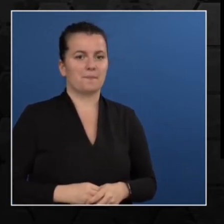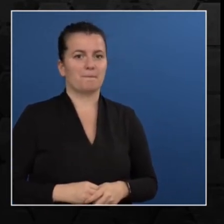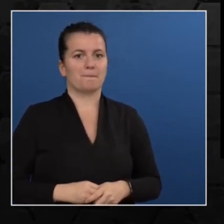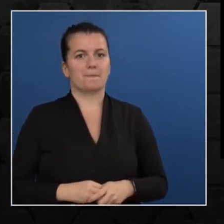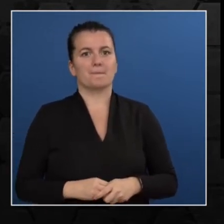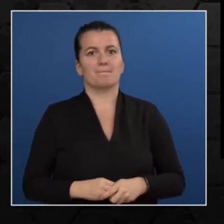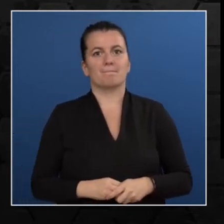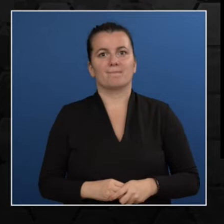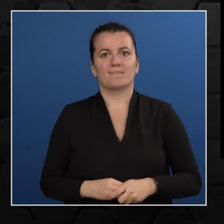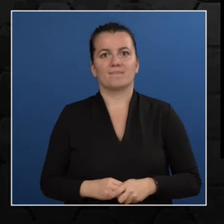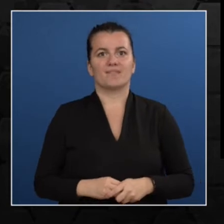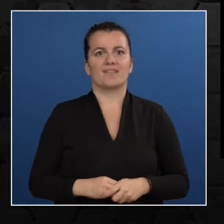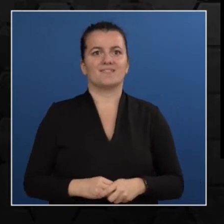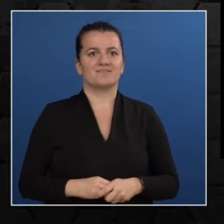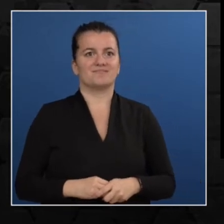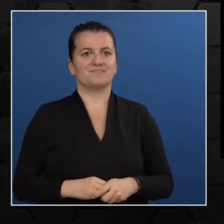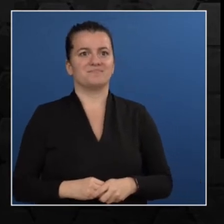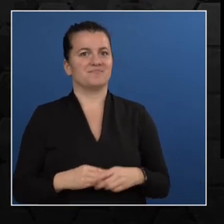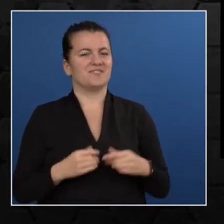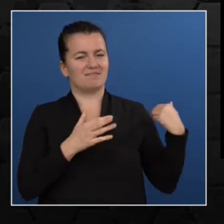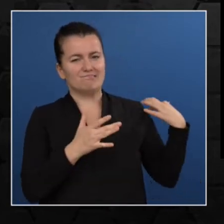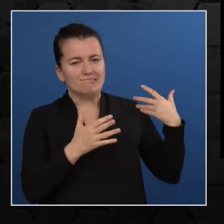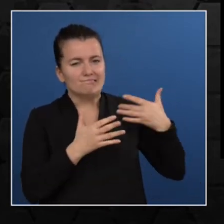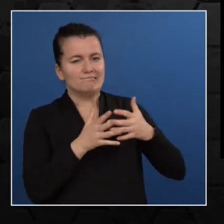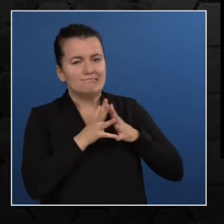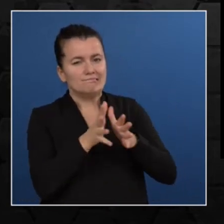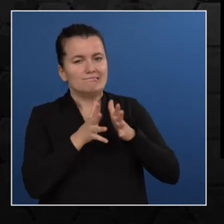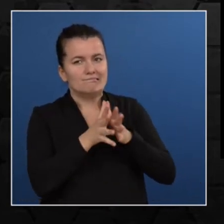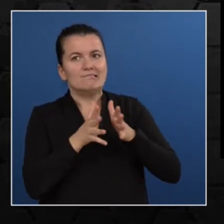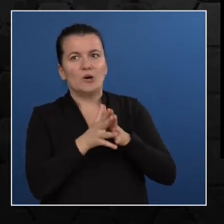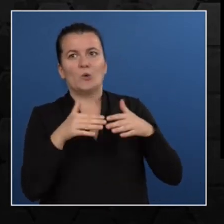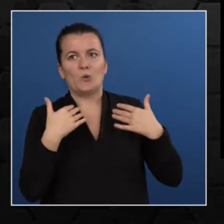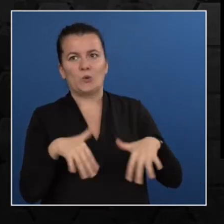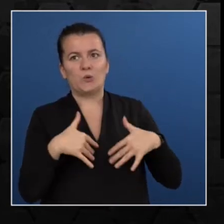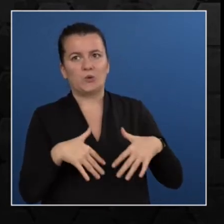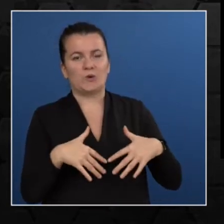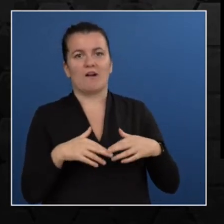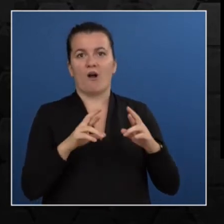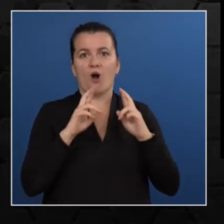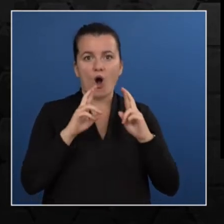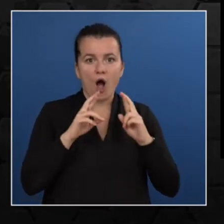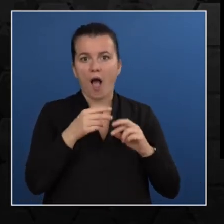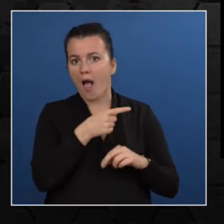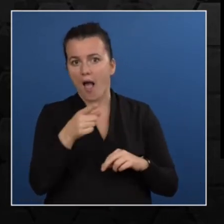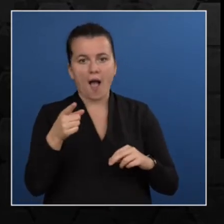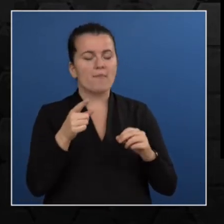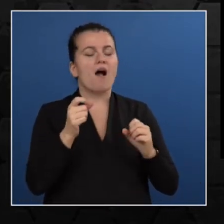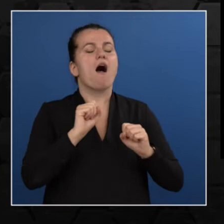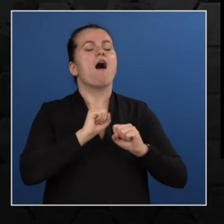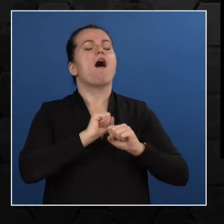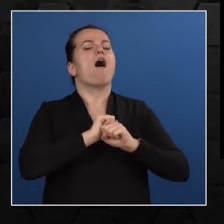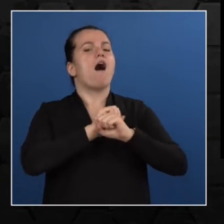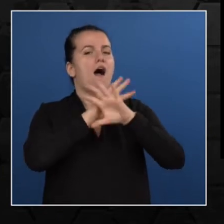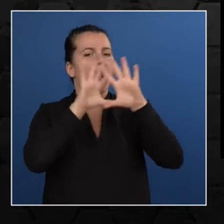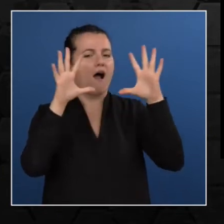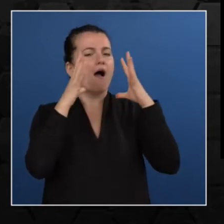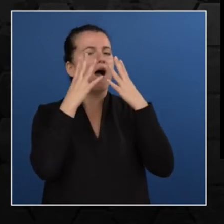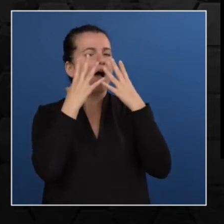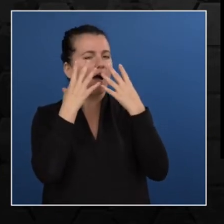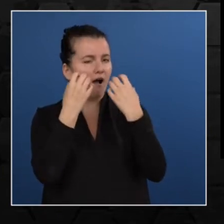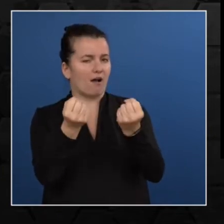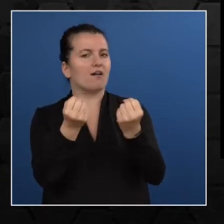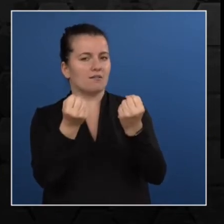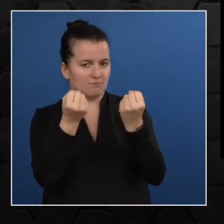to say in under 20 minutes. But I hope it makes sense and you've got something out of it. If you